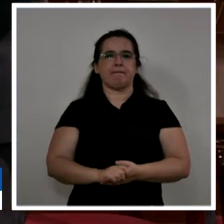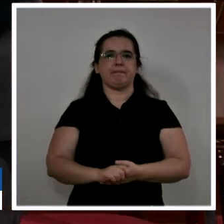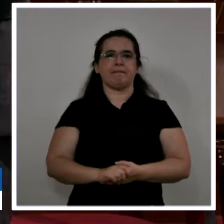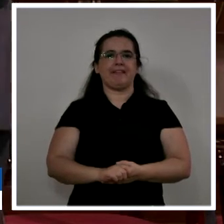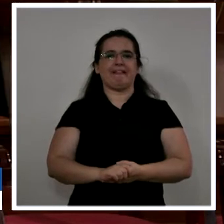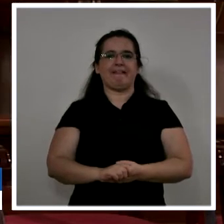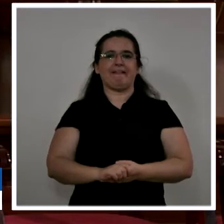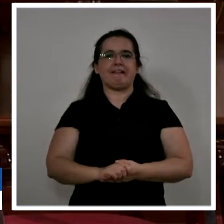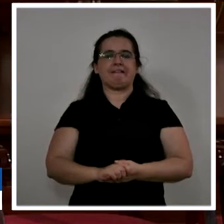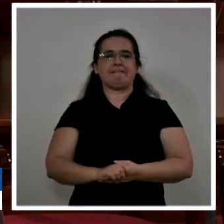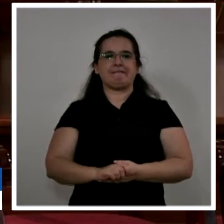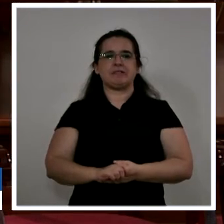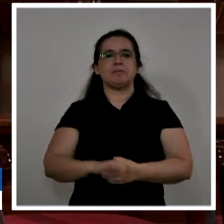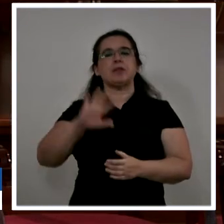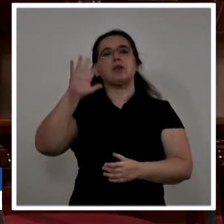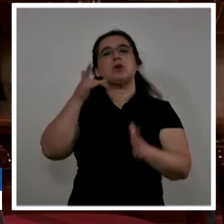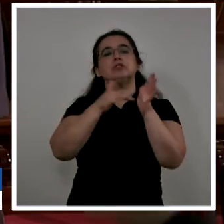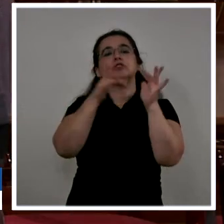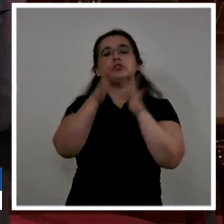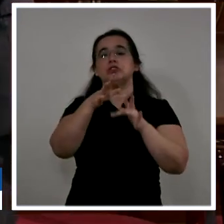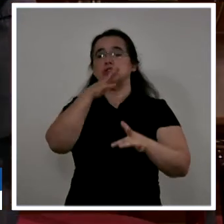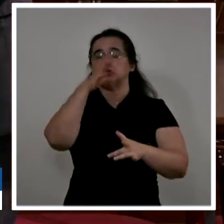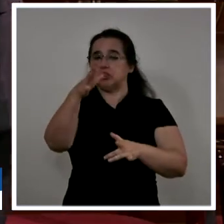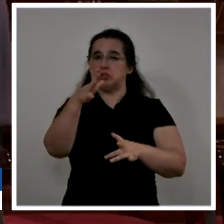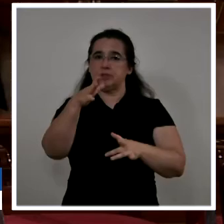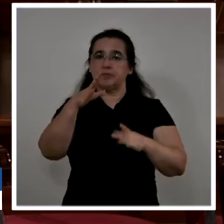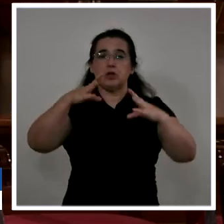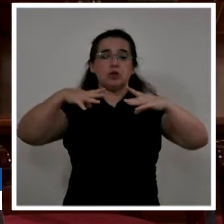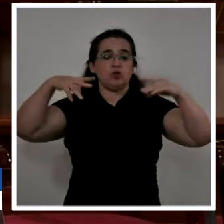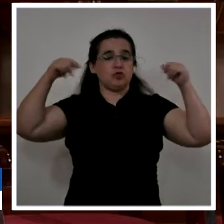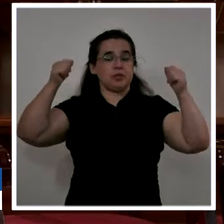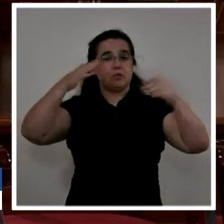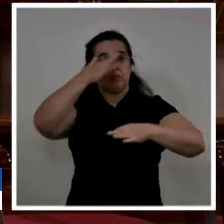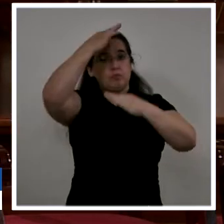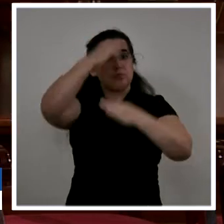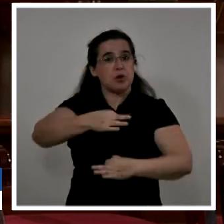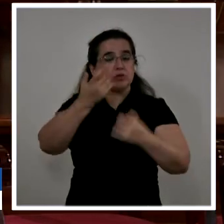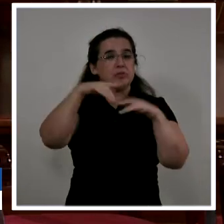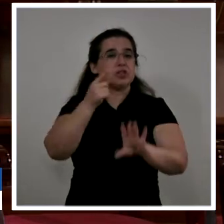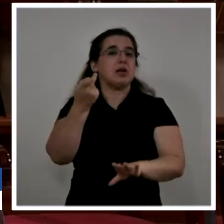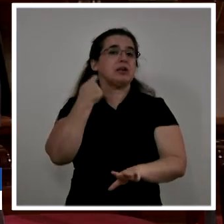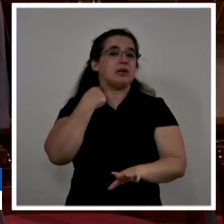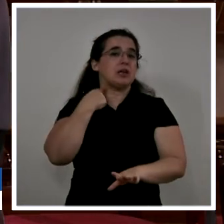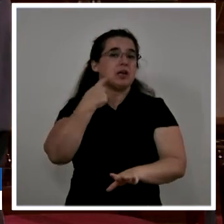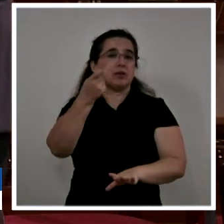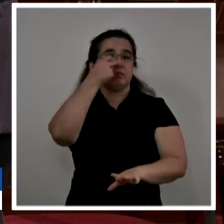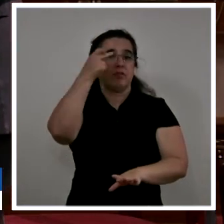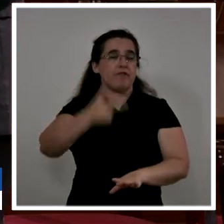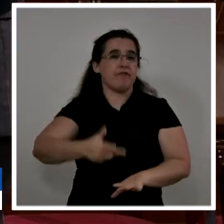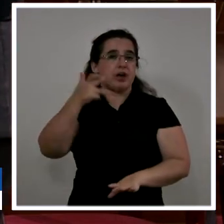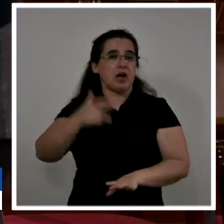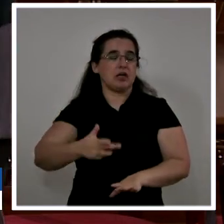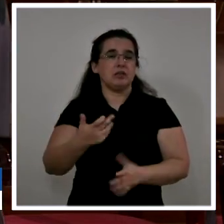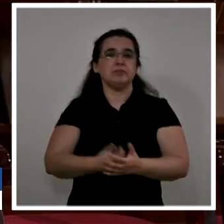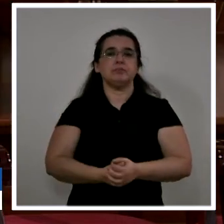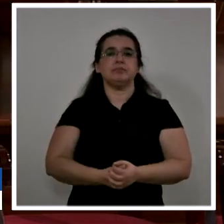is weak." E quando ele disse, "O espírito está pronto, mas a carne é fraca." He was speaking about himself and